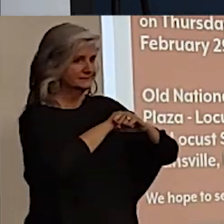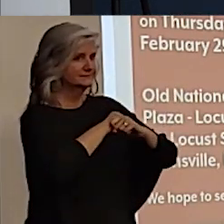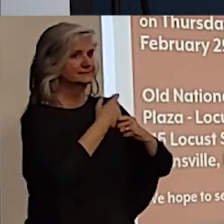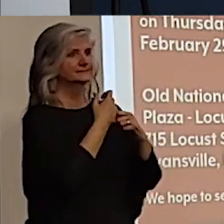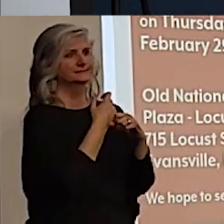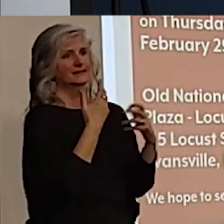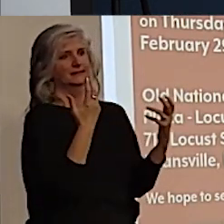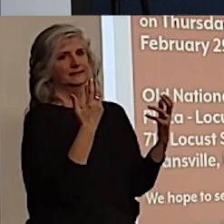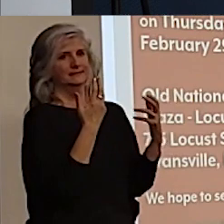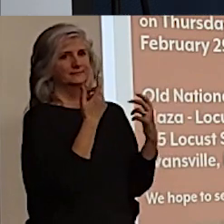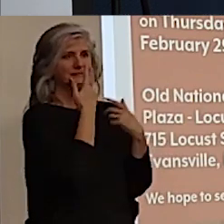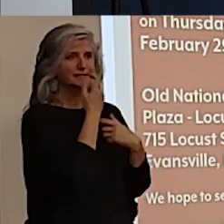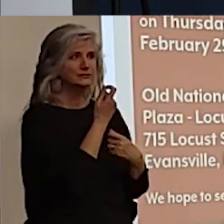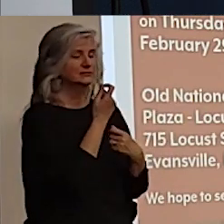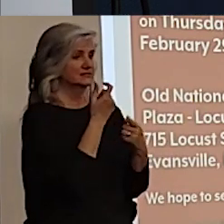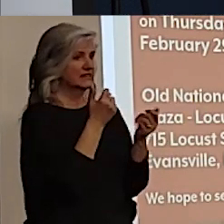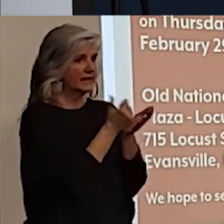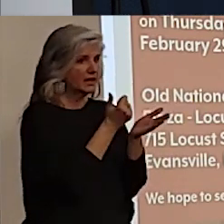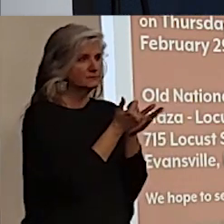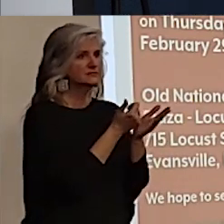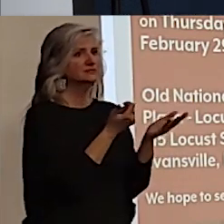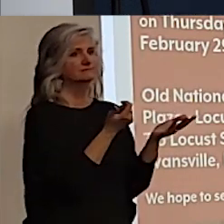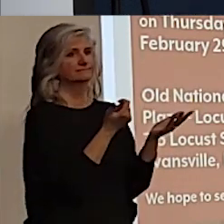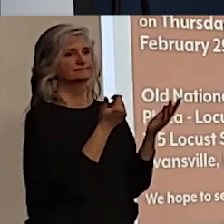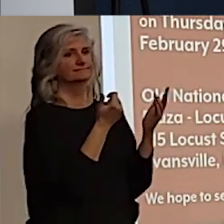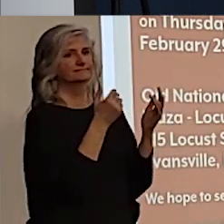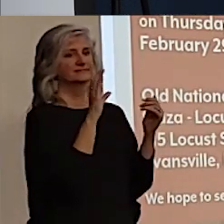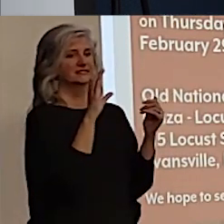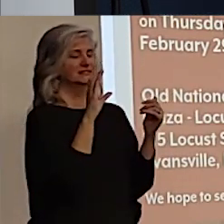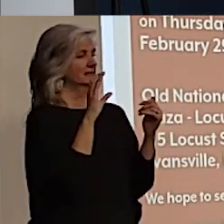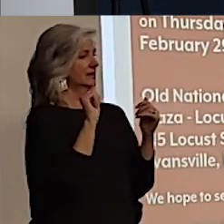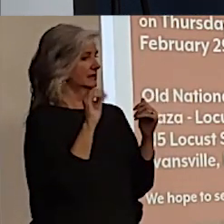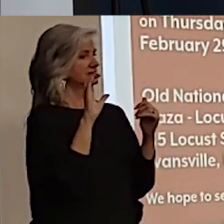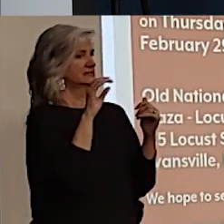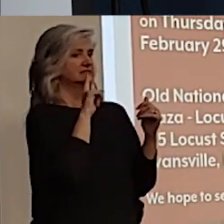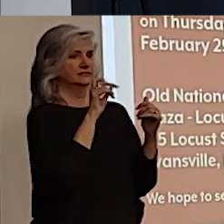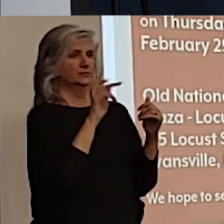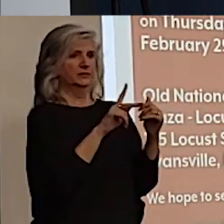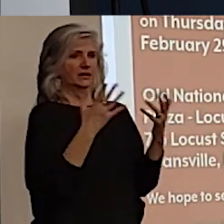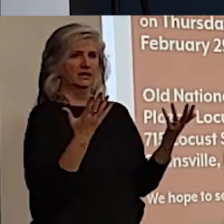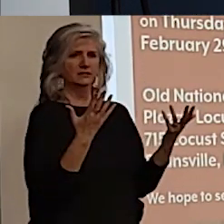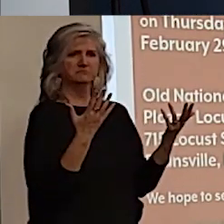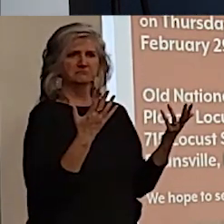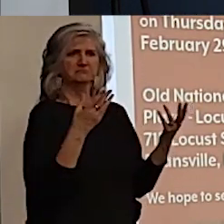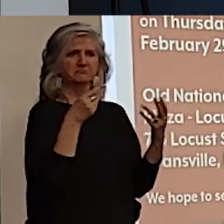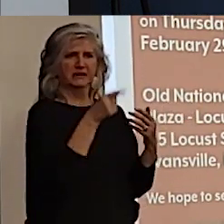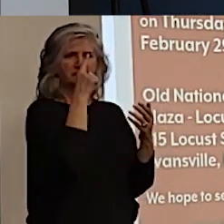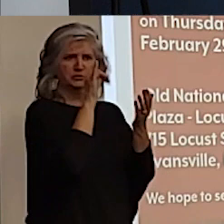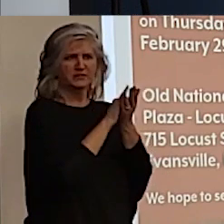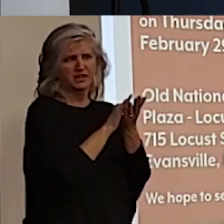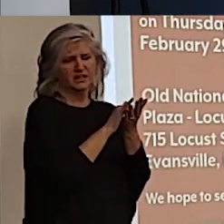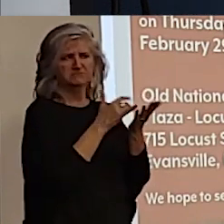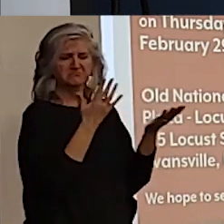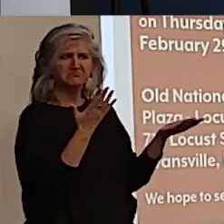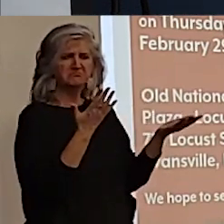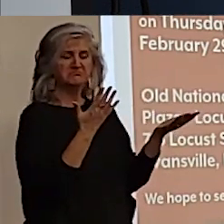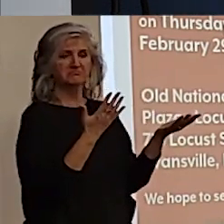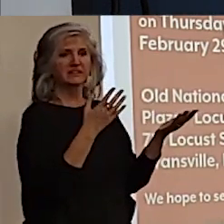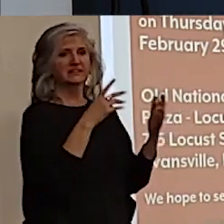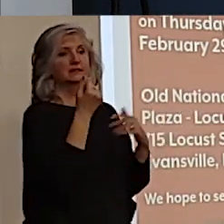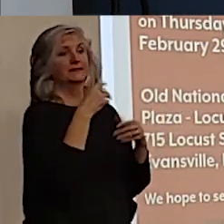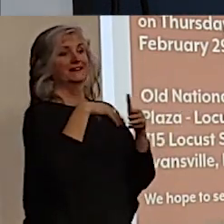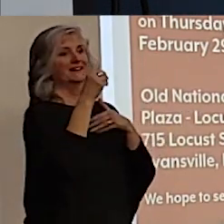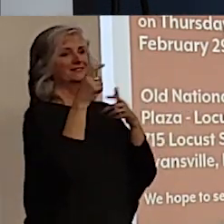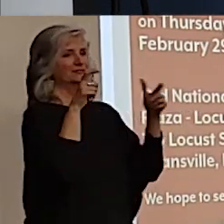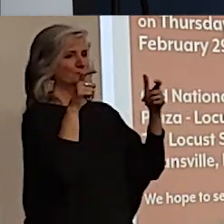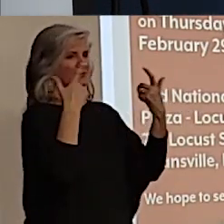interest. So generally, COC is okay with subsidizing public streetlights to a certain extent. Gets a little out of control in